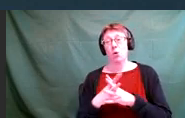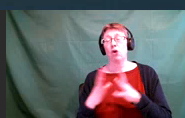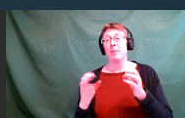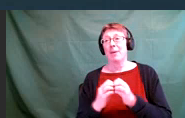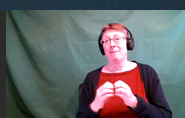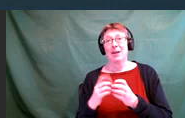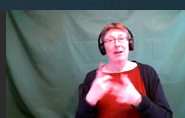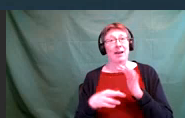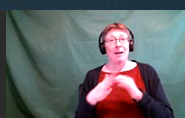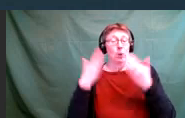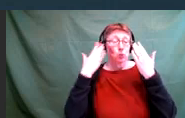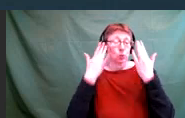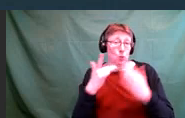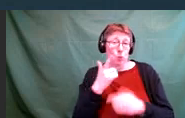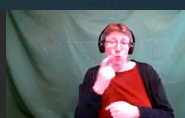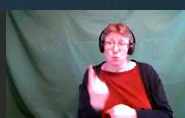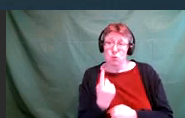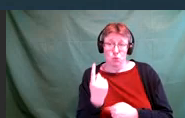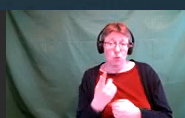him.